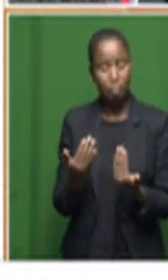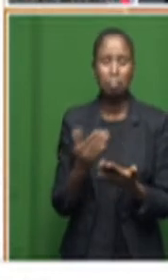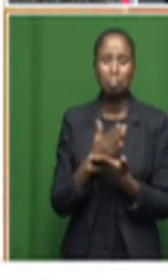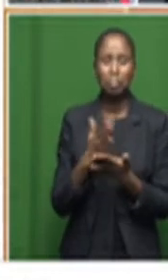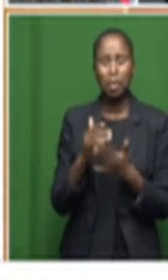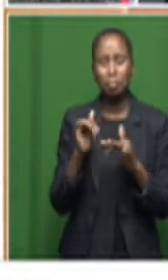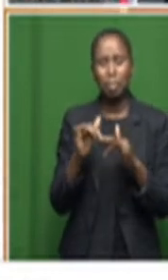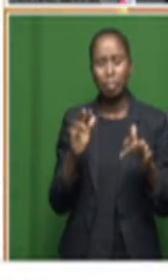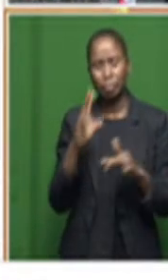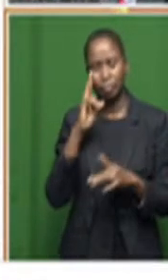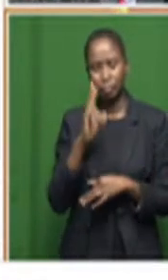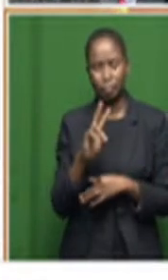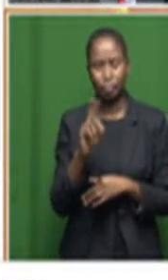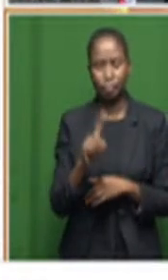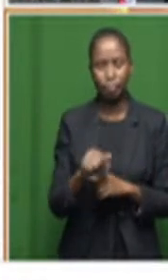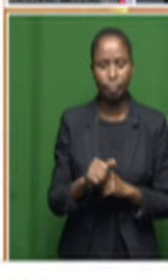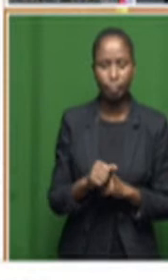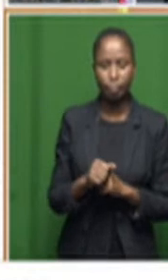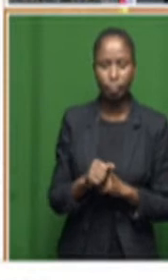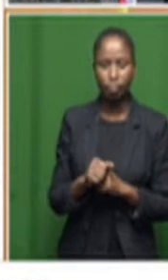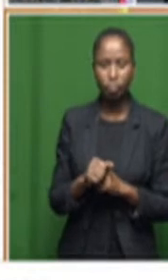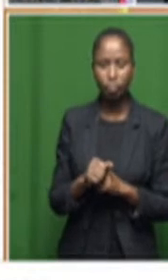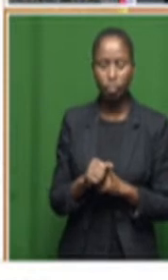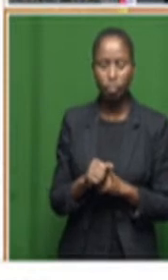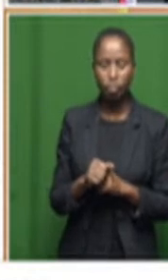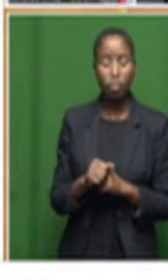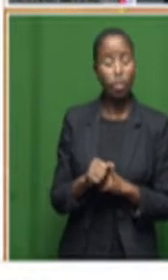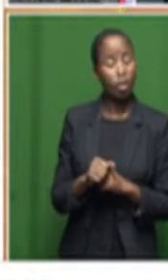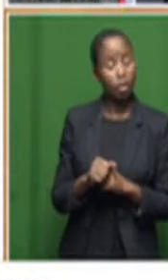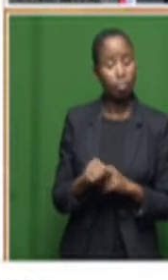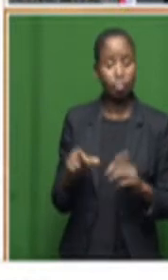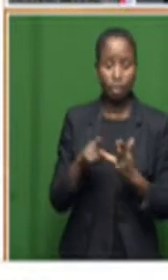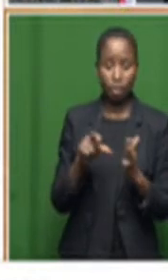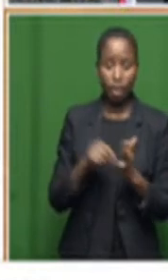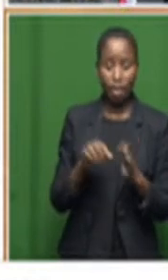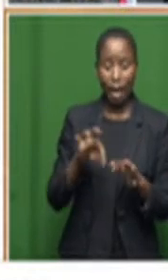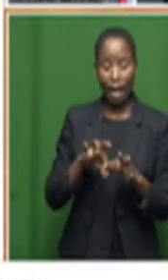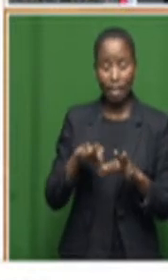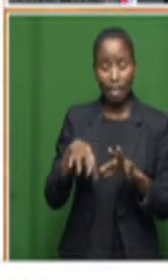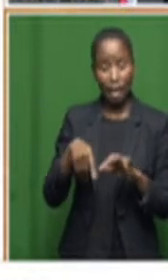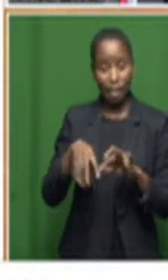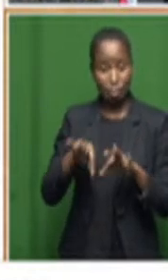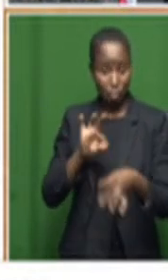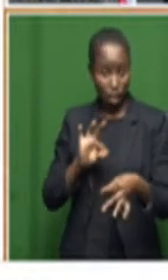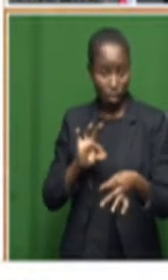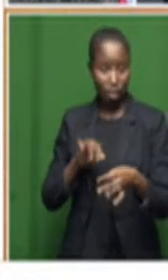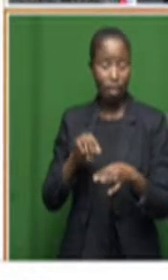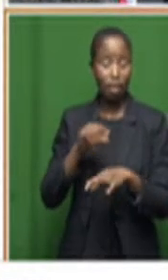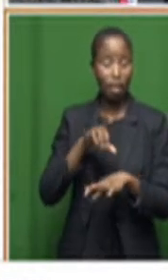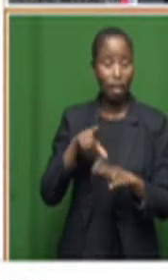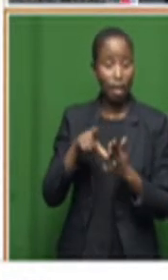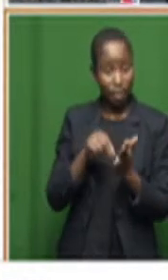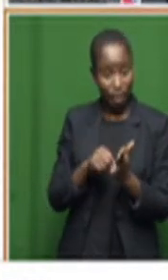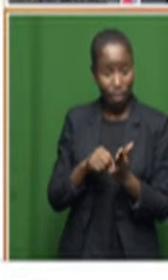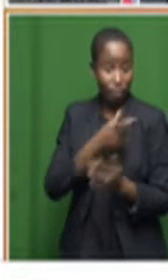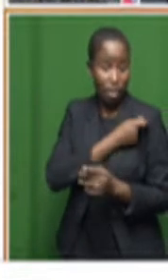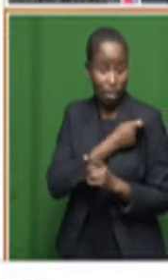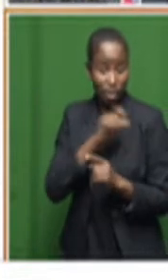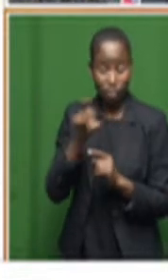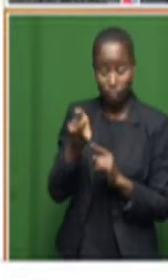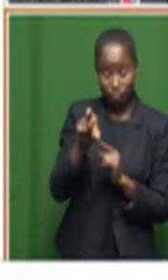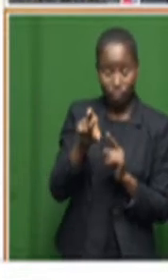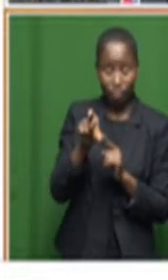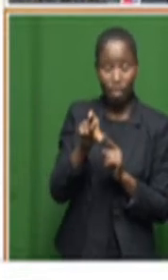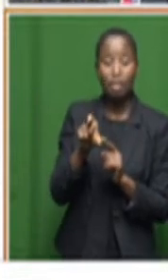the short expiry date vaccine will know that this number exceeds the number of short expiry date vaccines. So